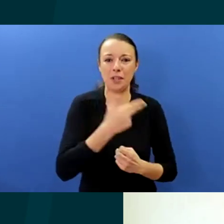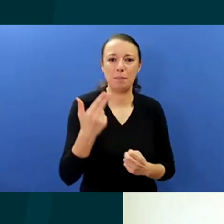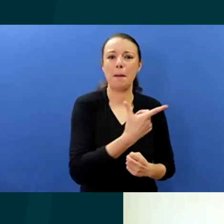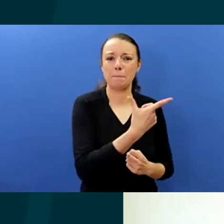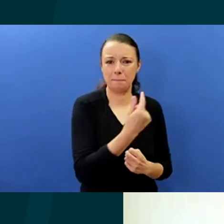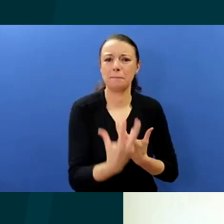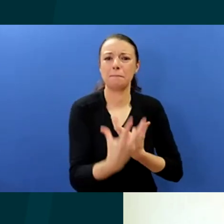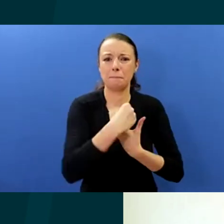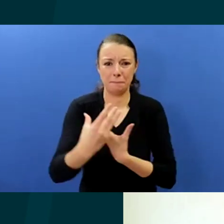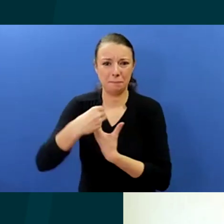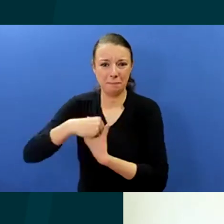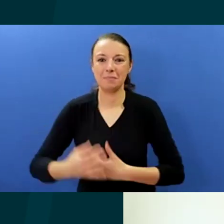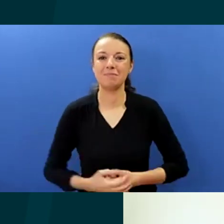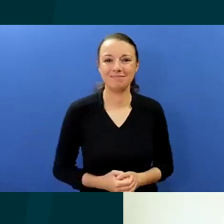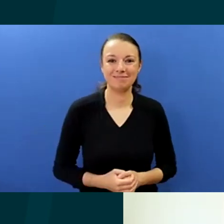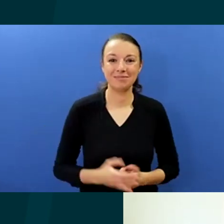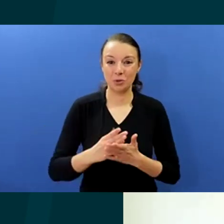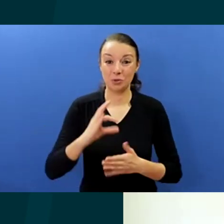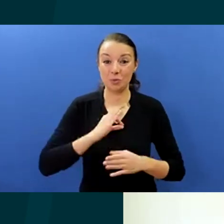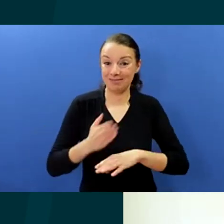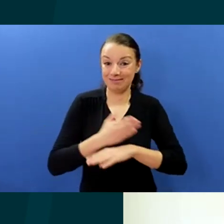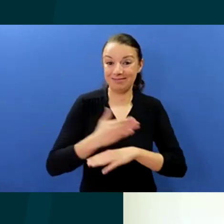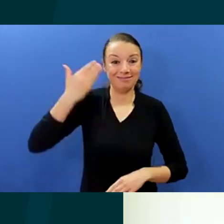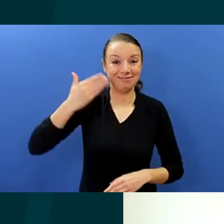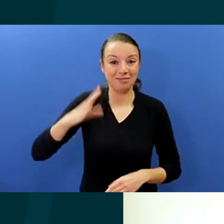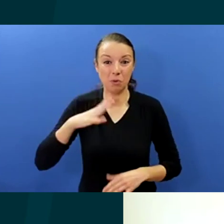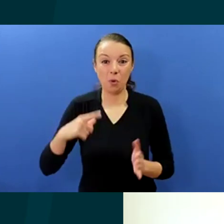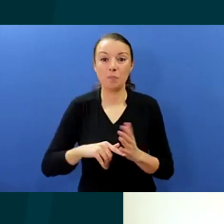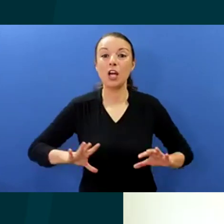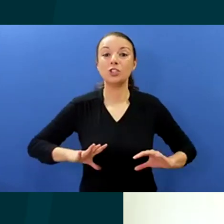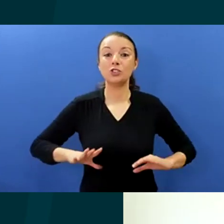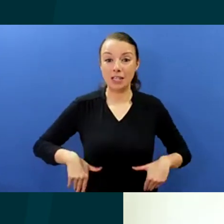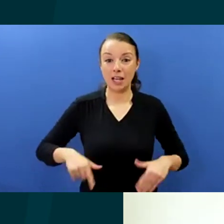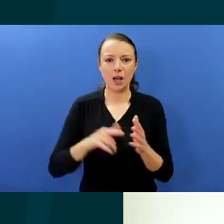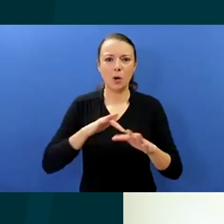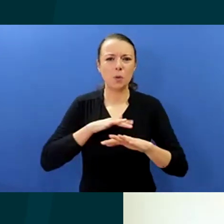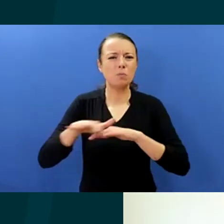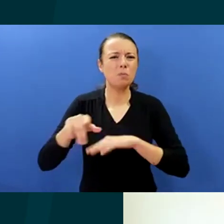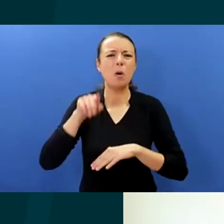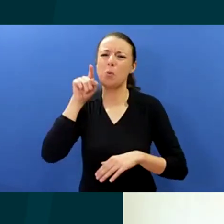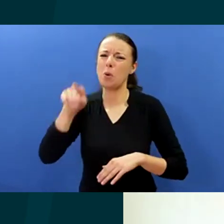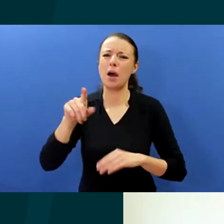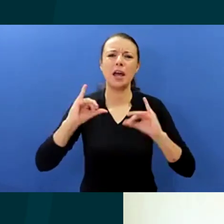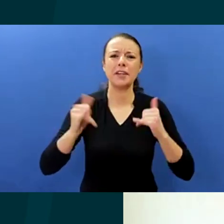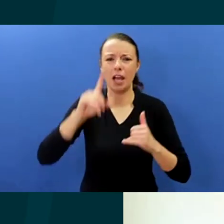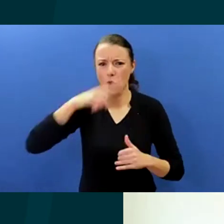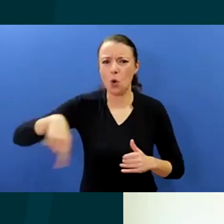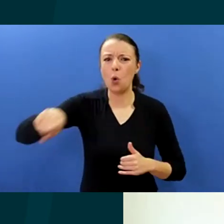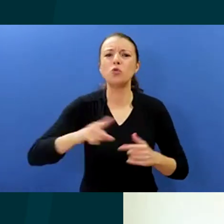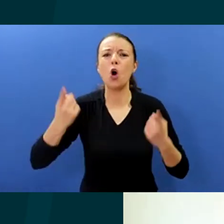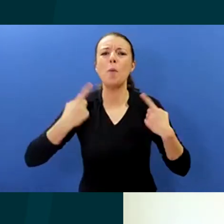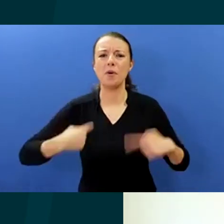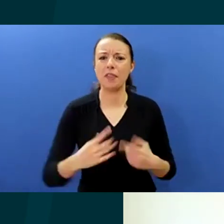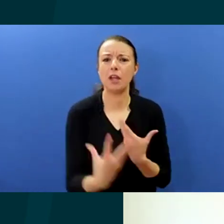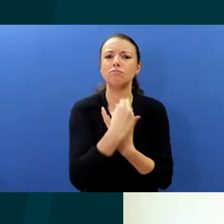usual. Today's topic is devoted to participation, as just as my predecessors have already said, Switzerland is